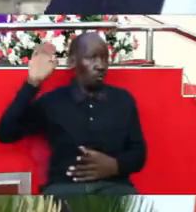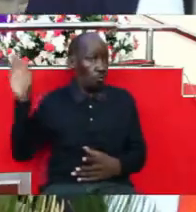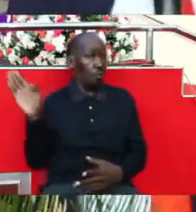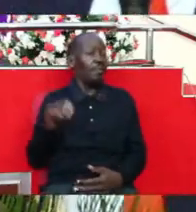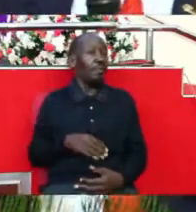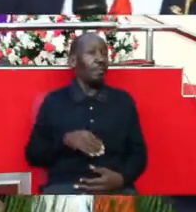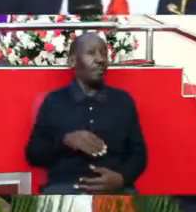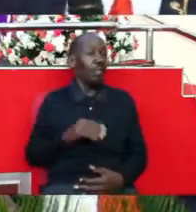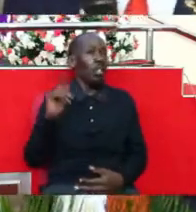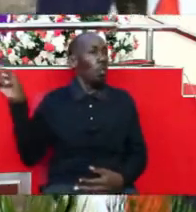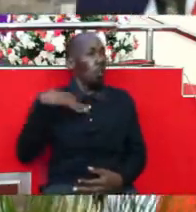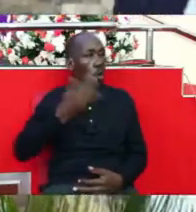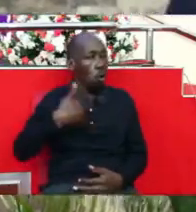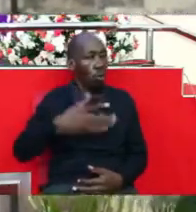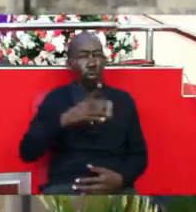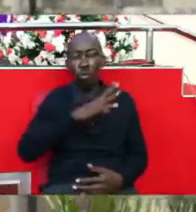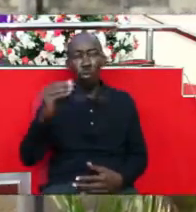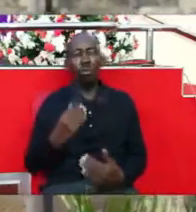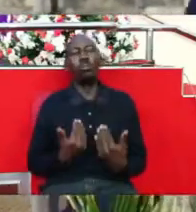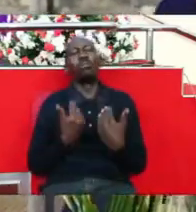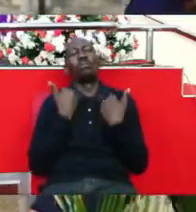years. I always went bending.